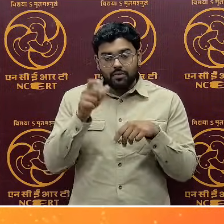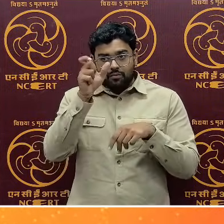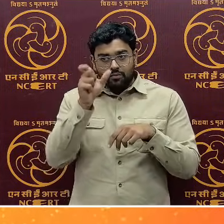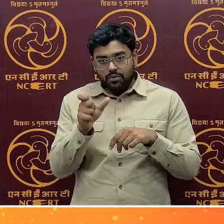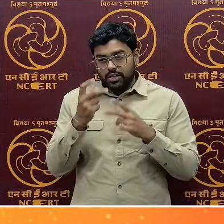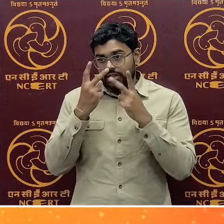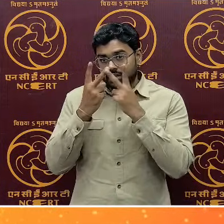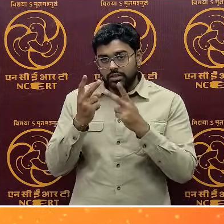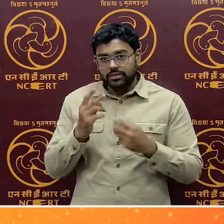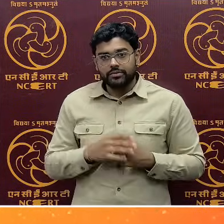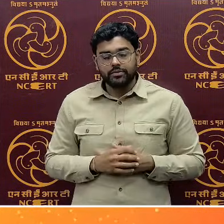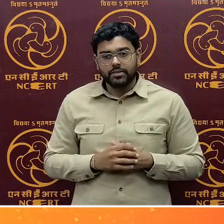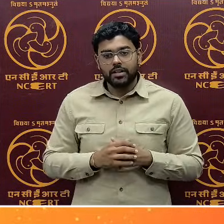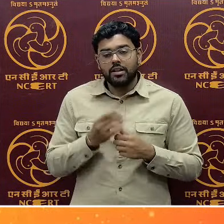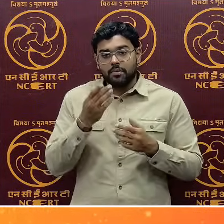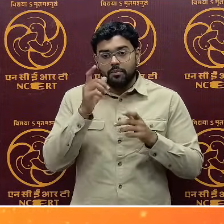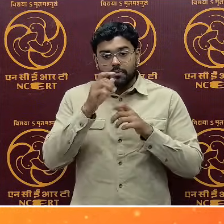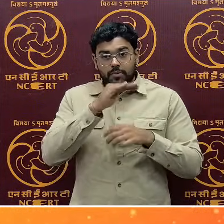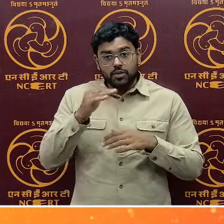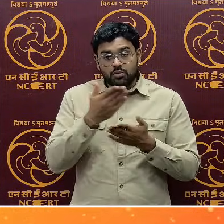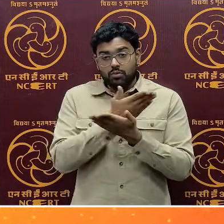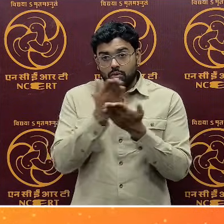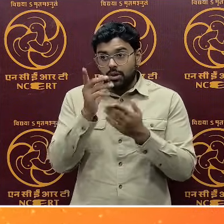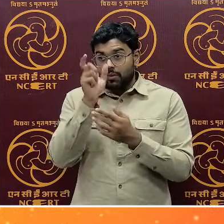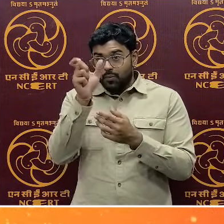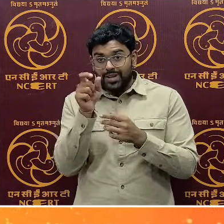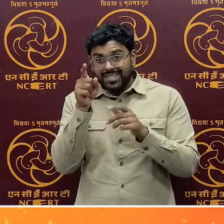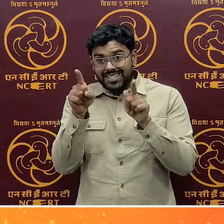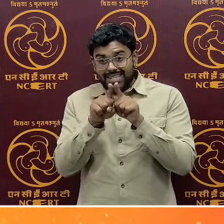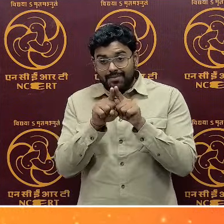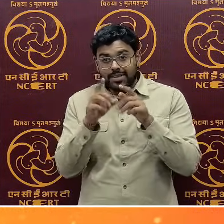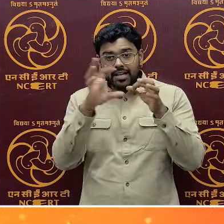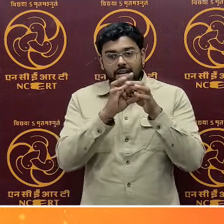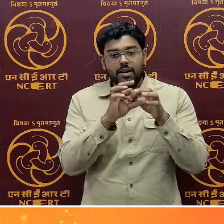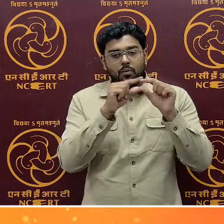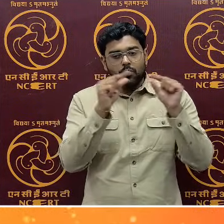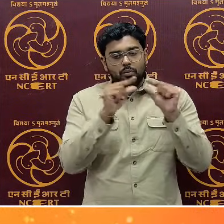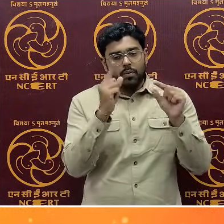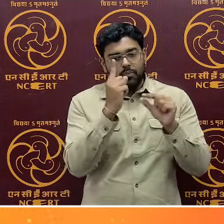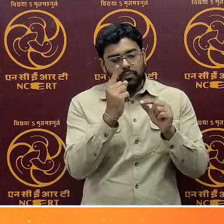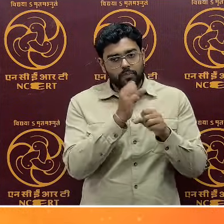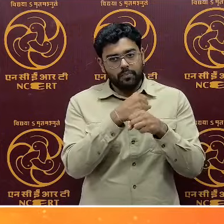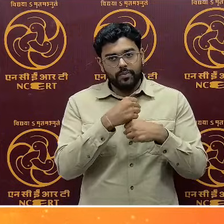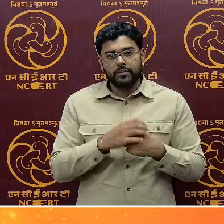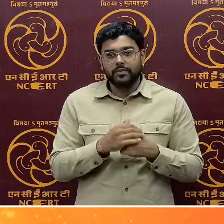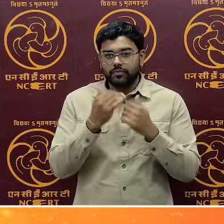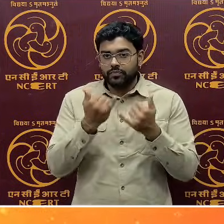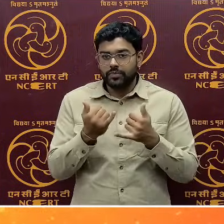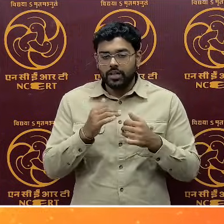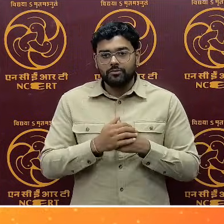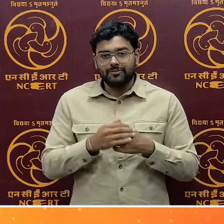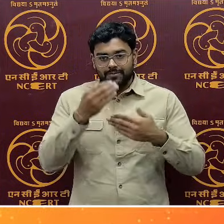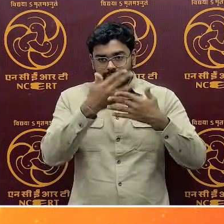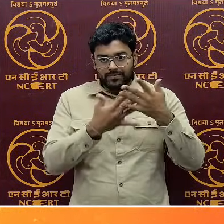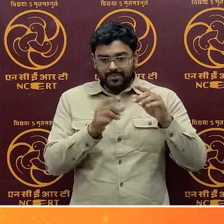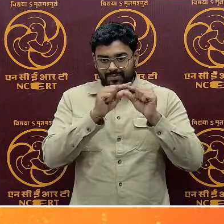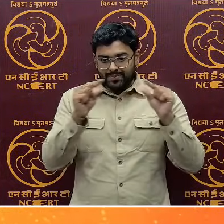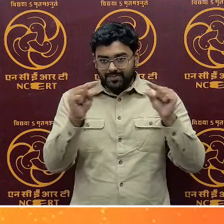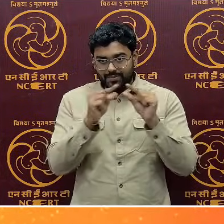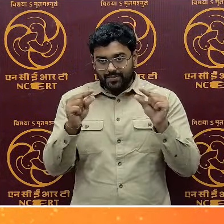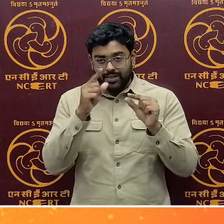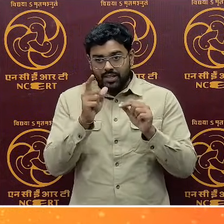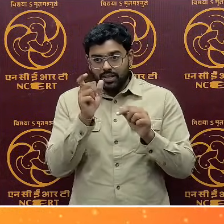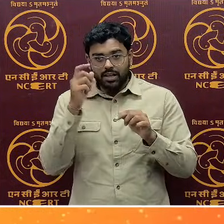please make one sentence at least using these words. Okay. Now, you have to complete the following statements with